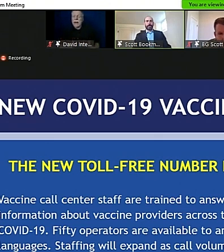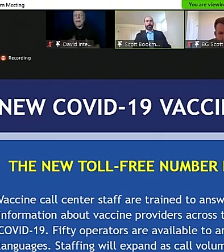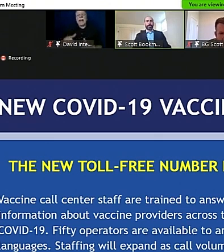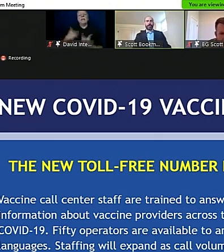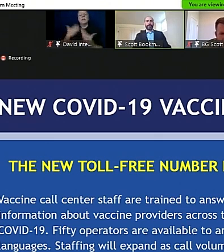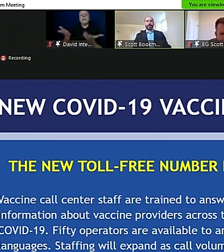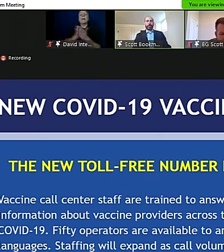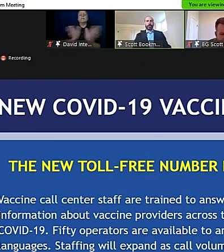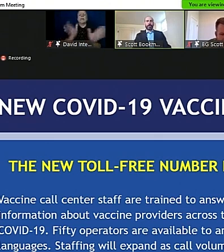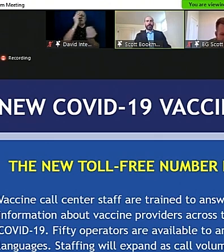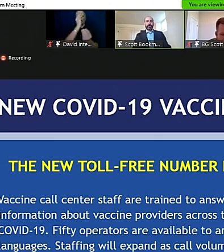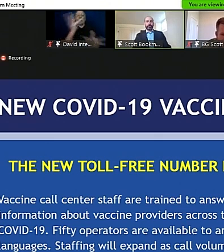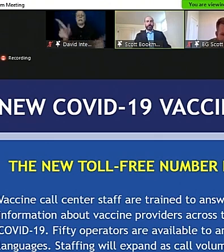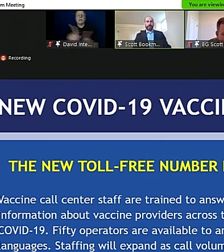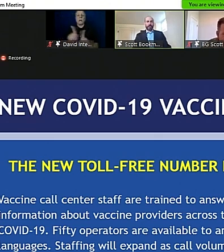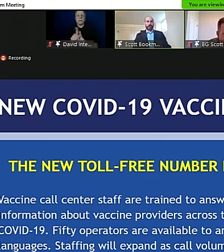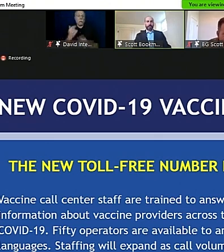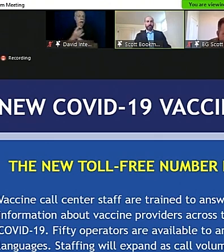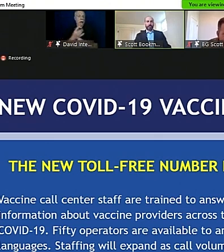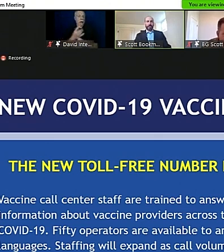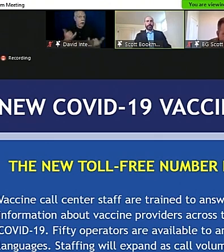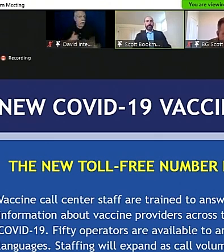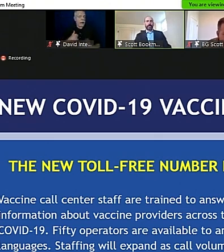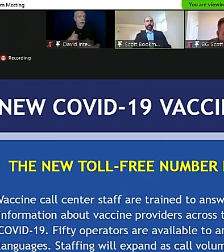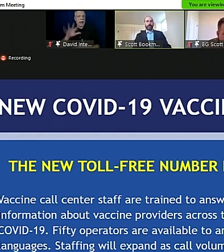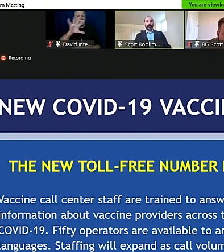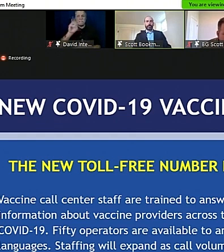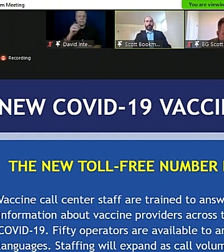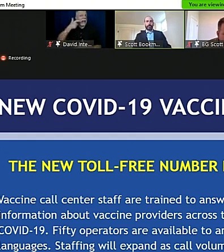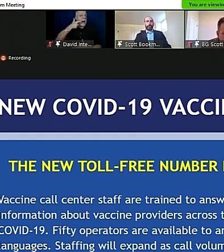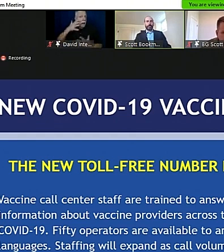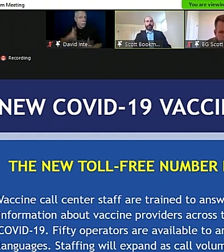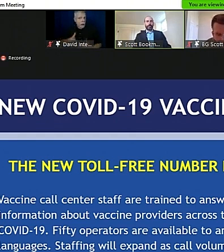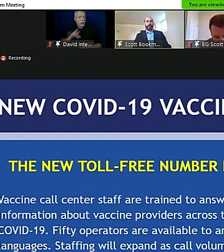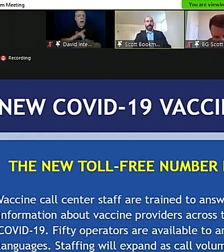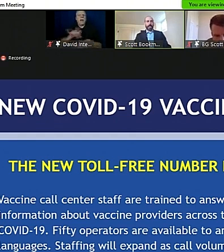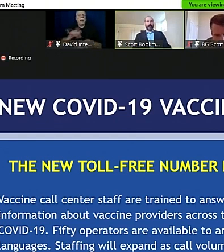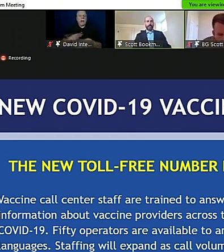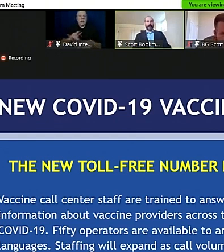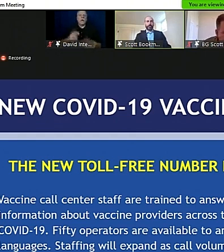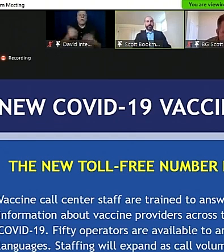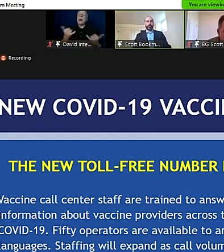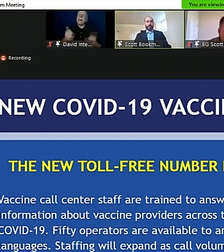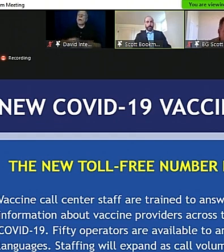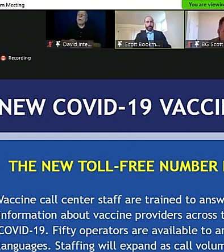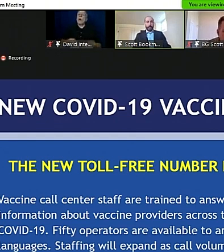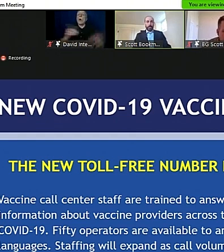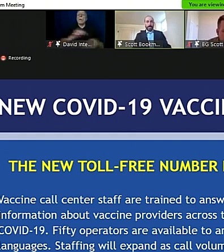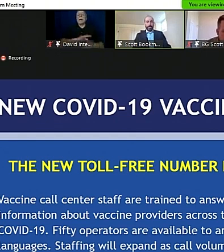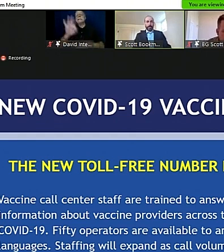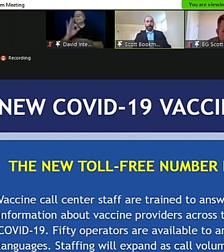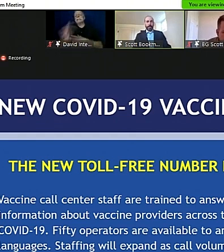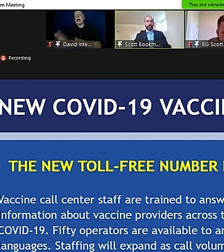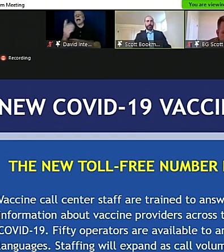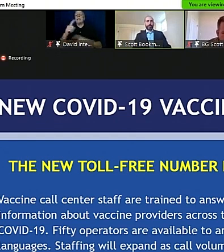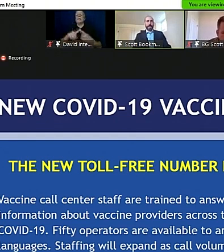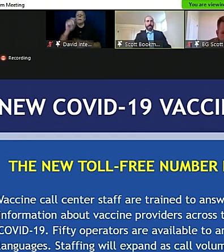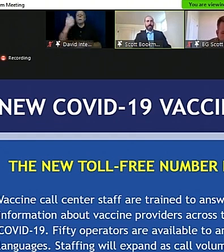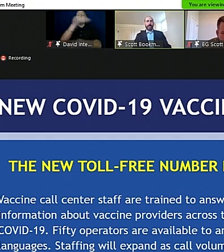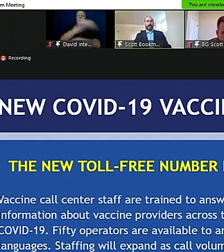We currently have 50 operators available to answer calls. Currently, we're open from 9 a.m. and 10 to 10 p.m. Monday